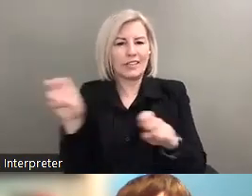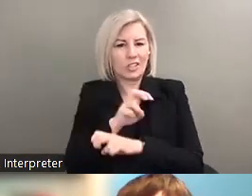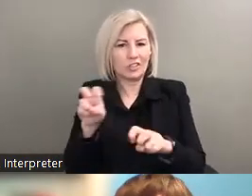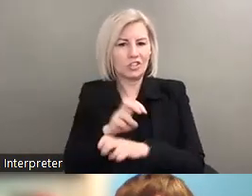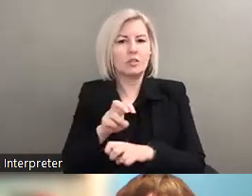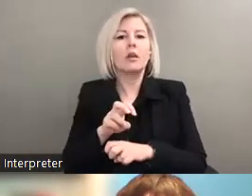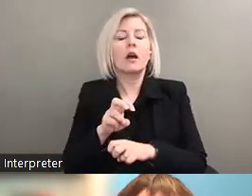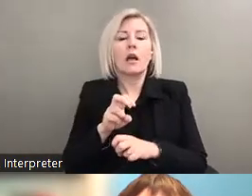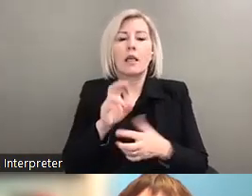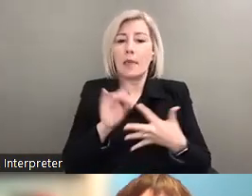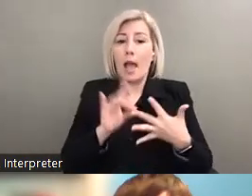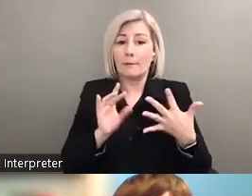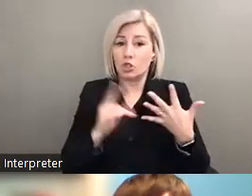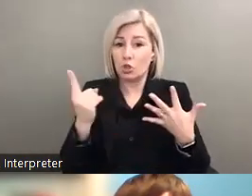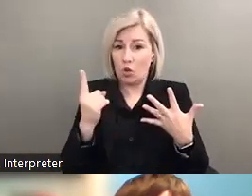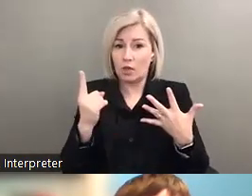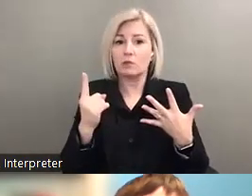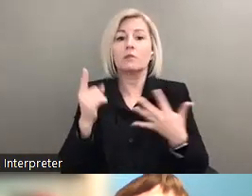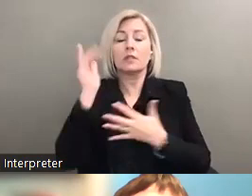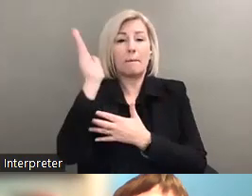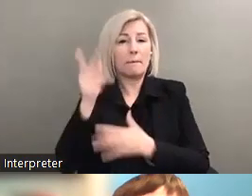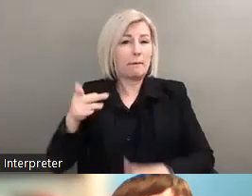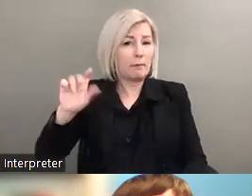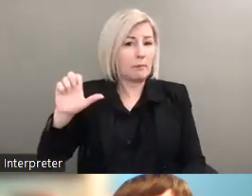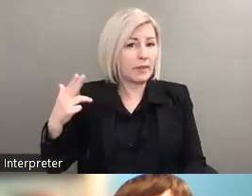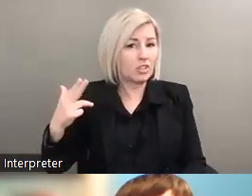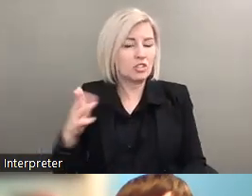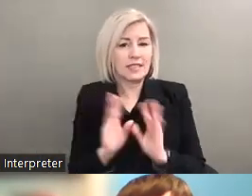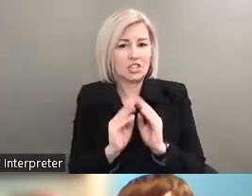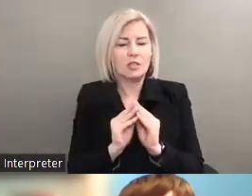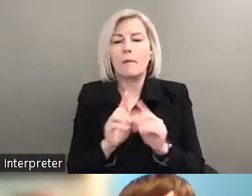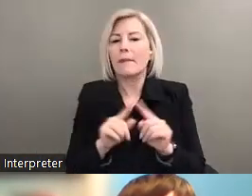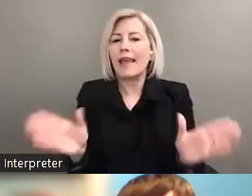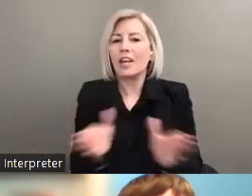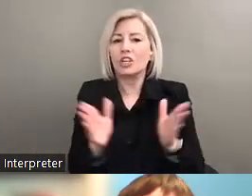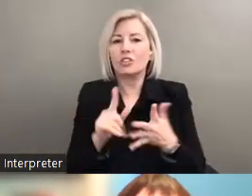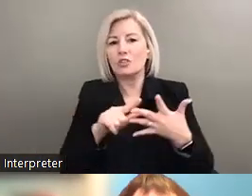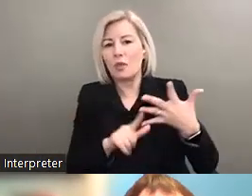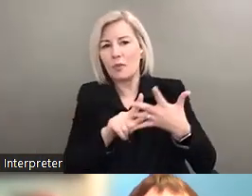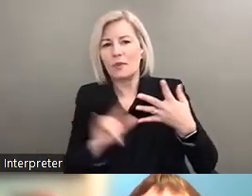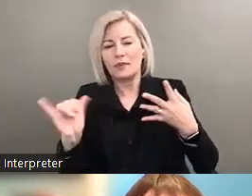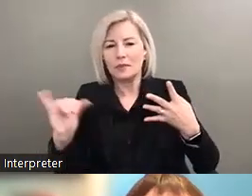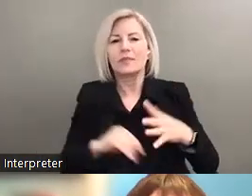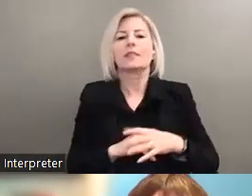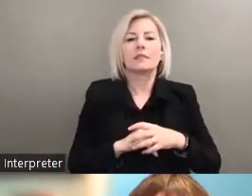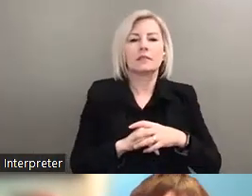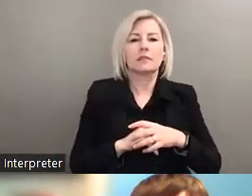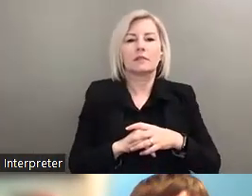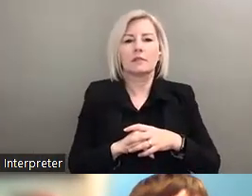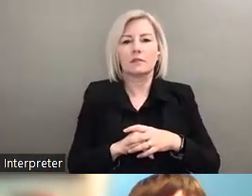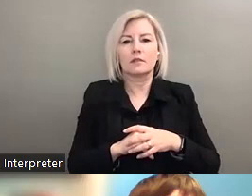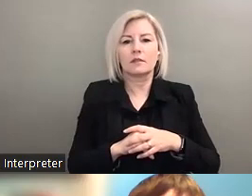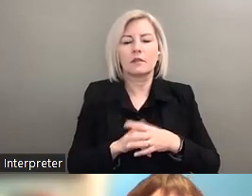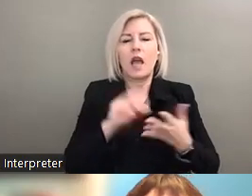the optional ArtsCONNECT presenter pitch session, but I encourage you to check out the other 3 activities. I had put the link to that